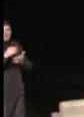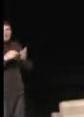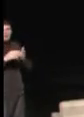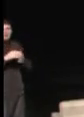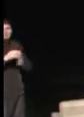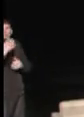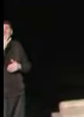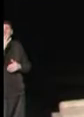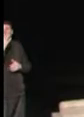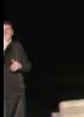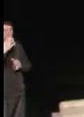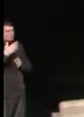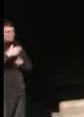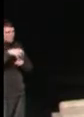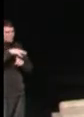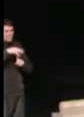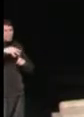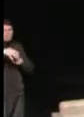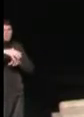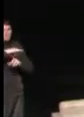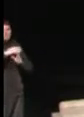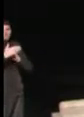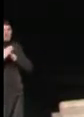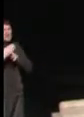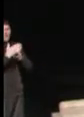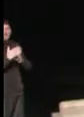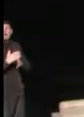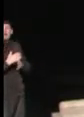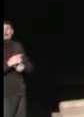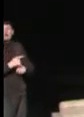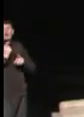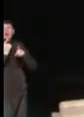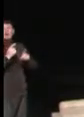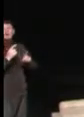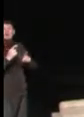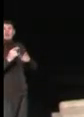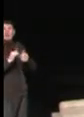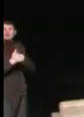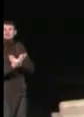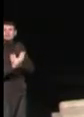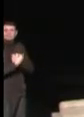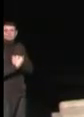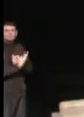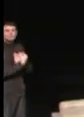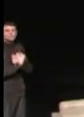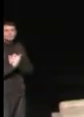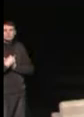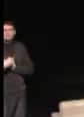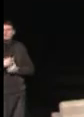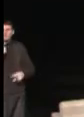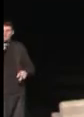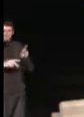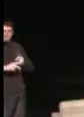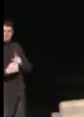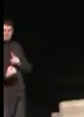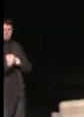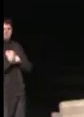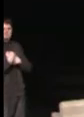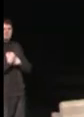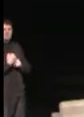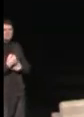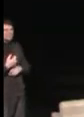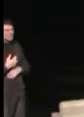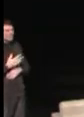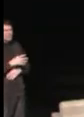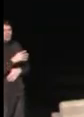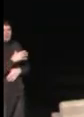sharing colors with one another. And the outcome is basically that lessons of inclusion and visitors learning that